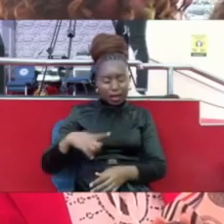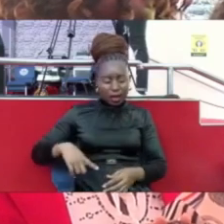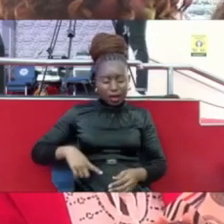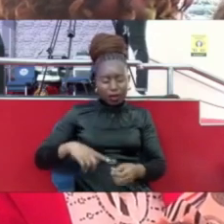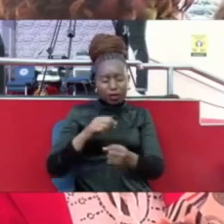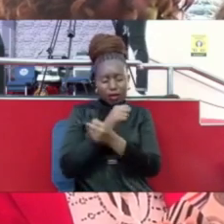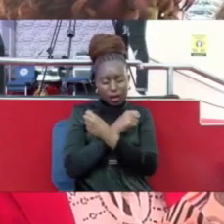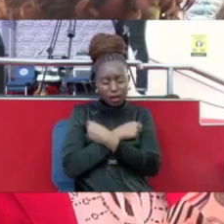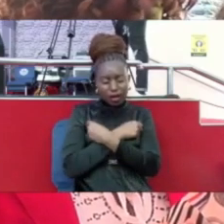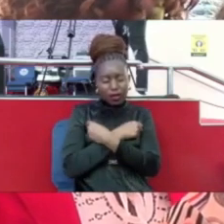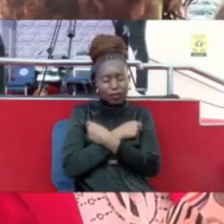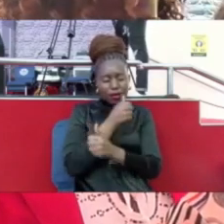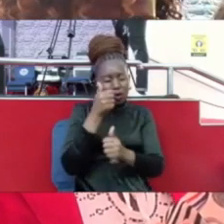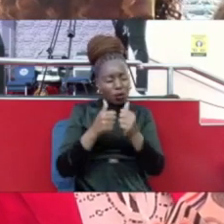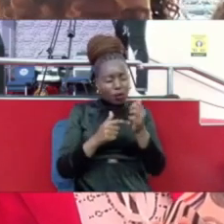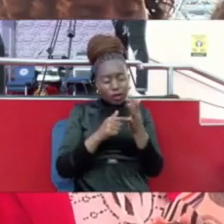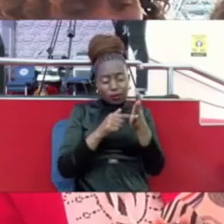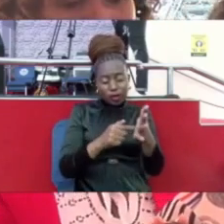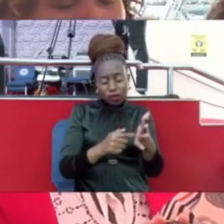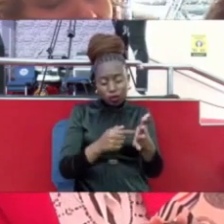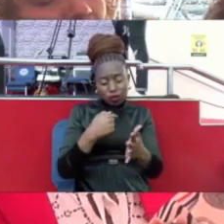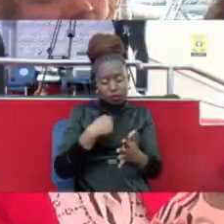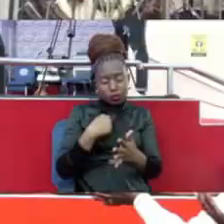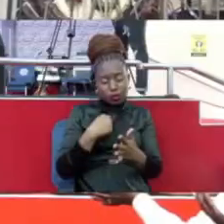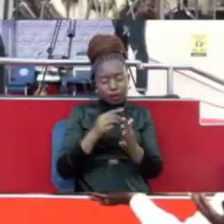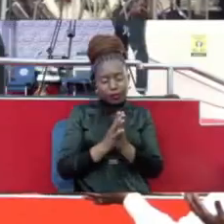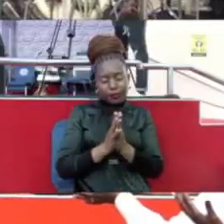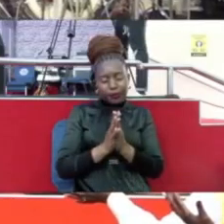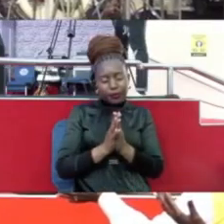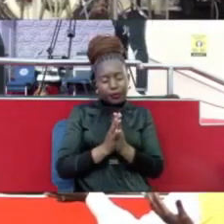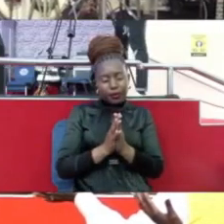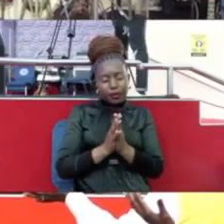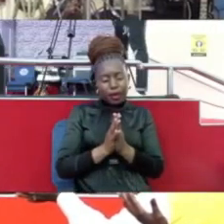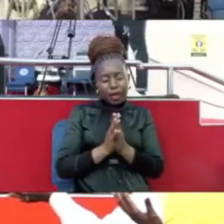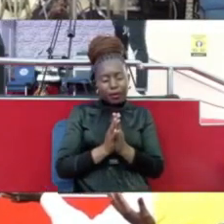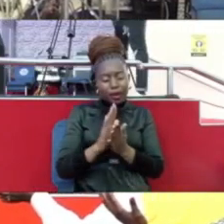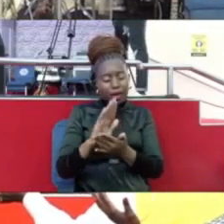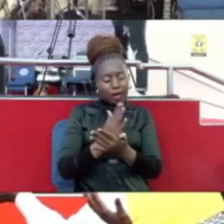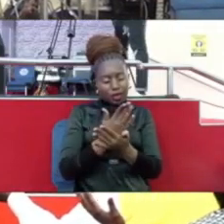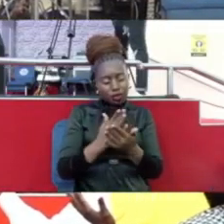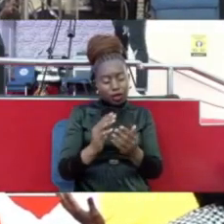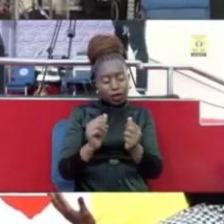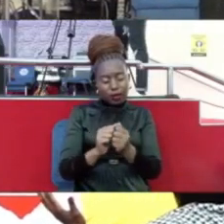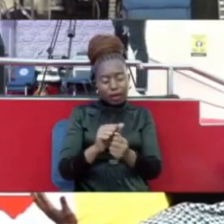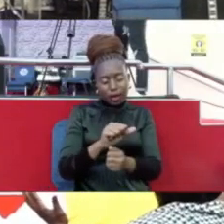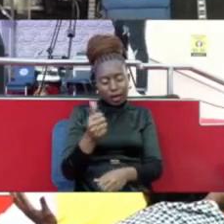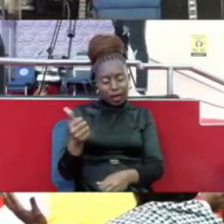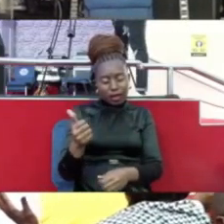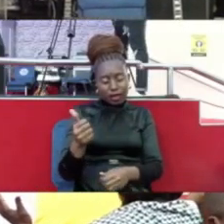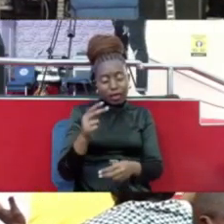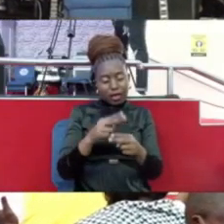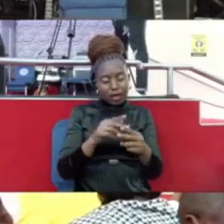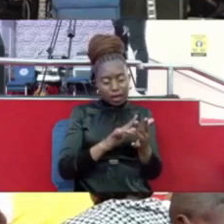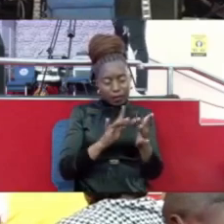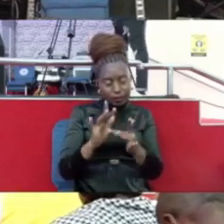Mungu, that has been shown to me ambao umenionyesha kwangu, I can share with others naweza nikashiriki na wengine, in the name of